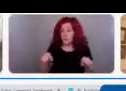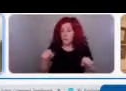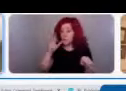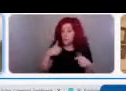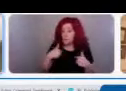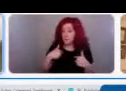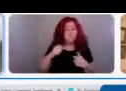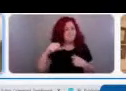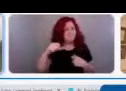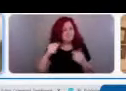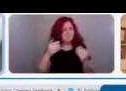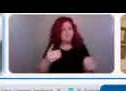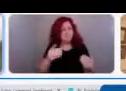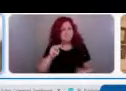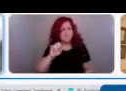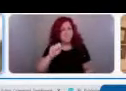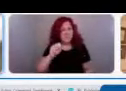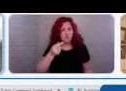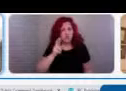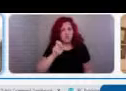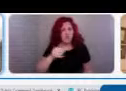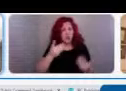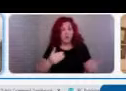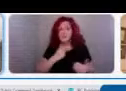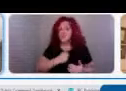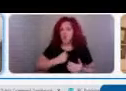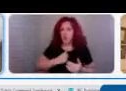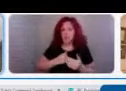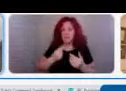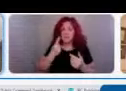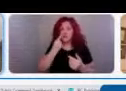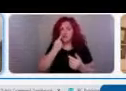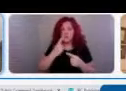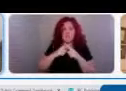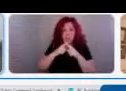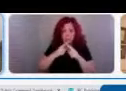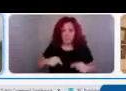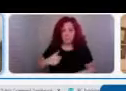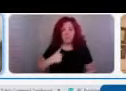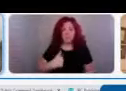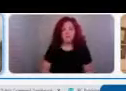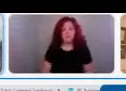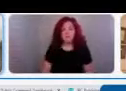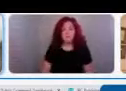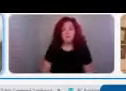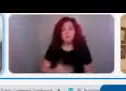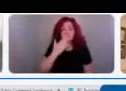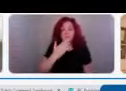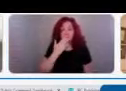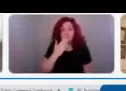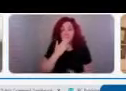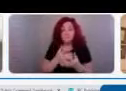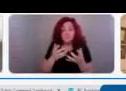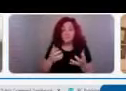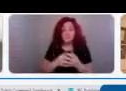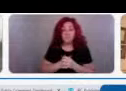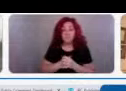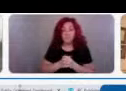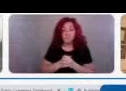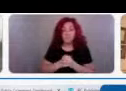yes miss great go ahead sorry about that i just got uh muted um thank you very much